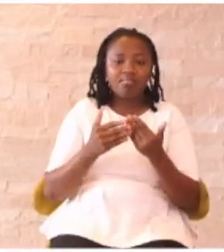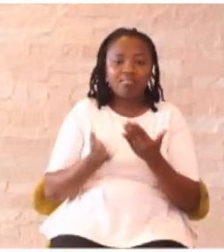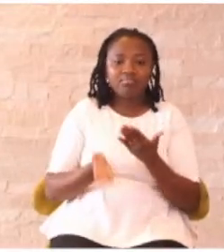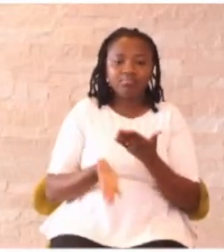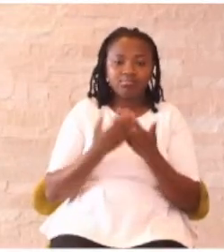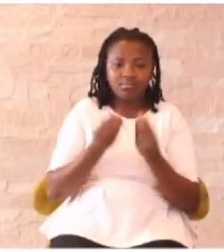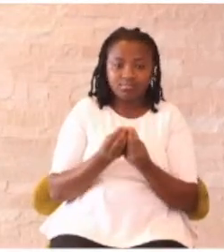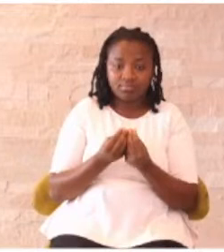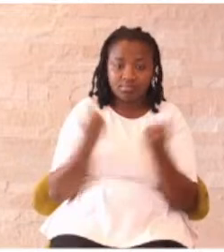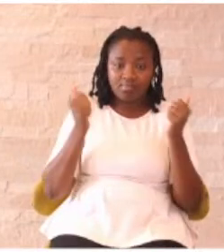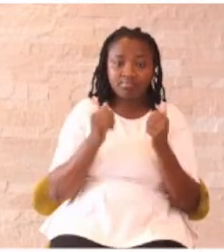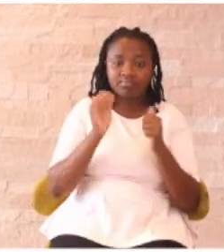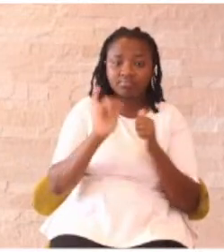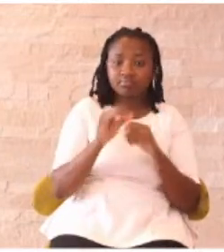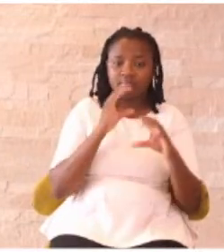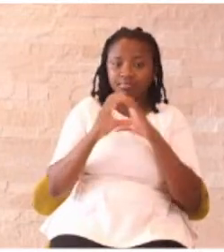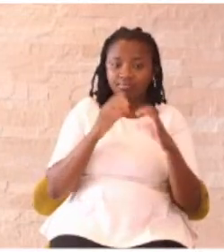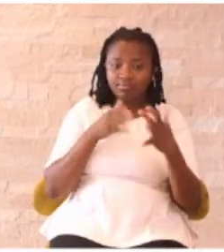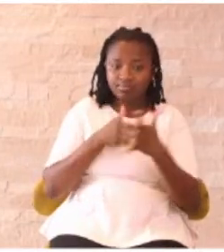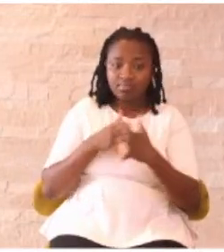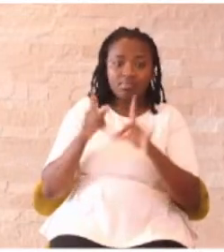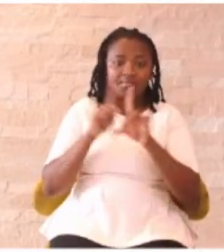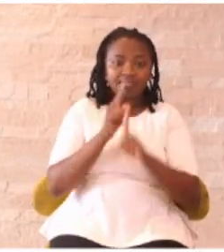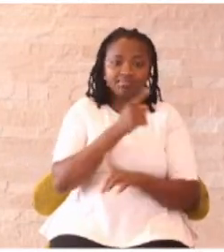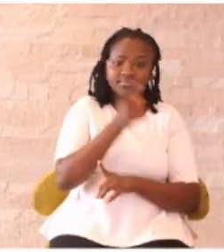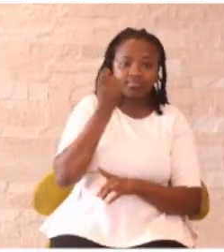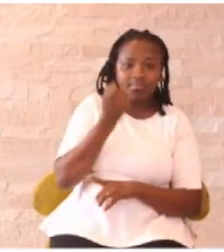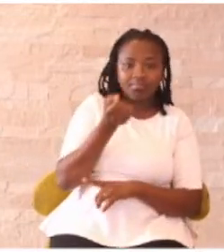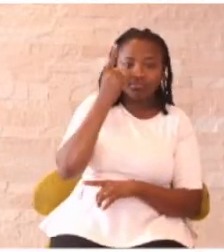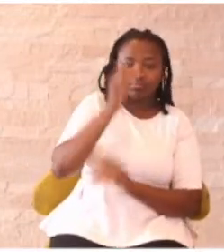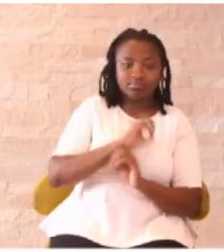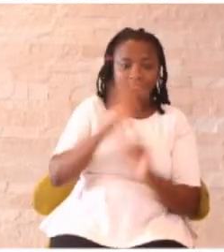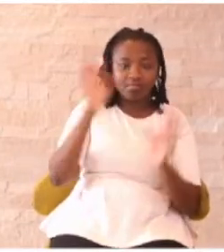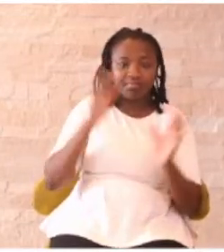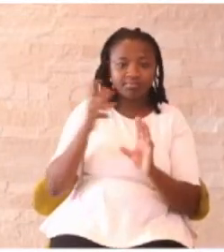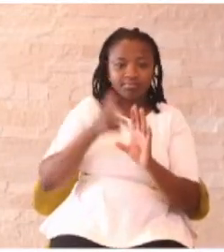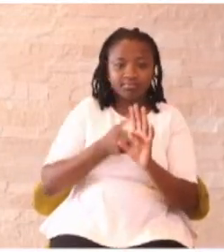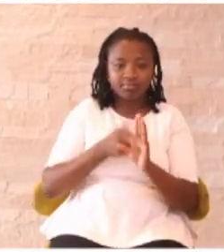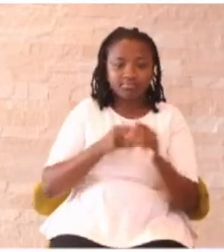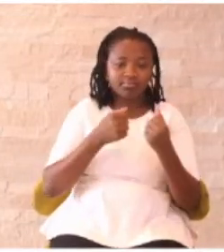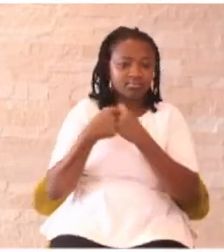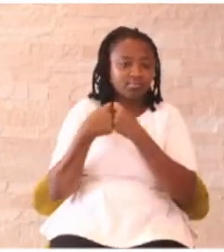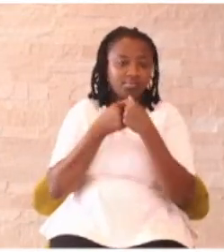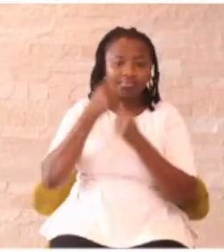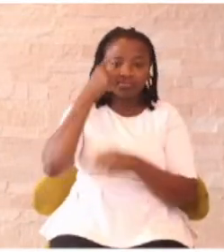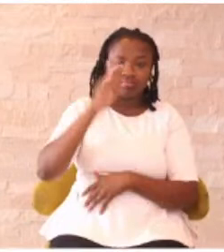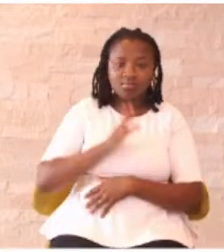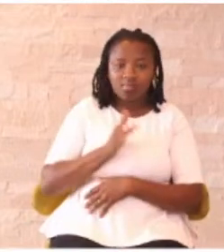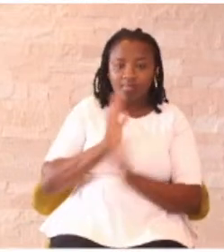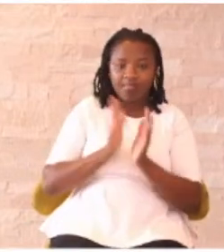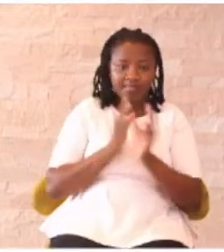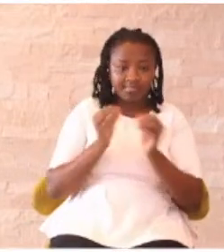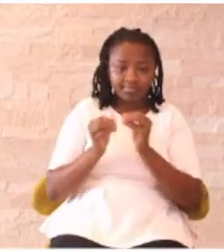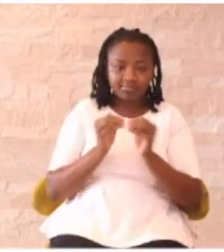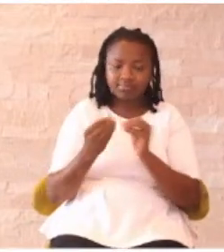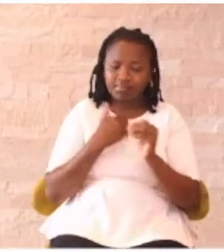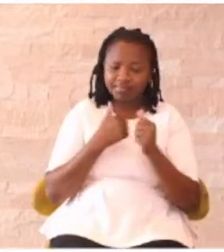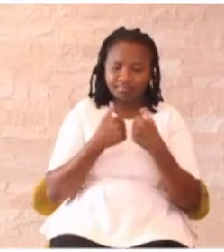understood the participation challenges of women with disability, have made